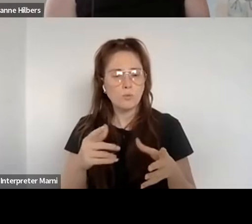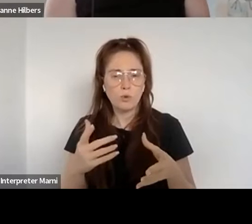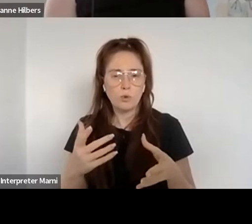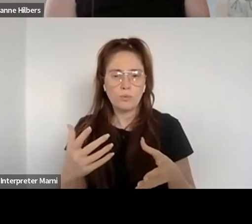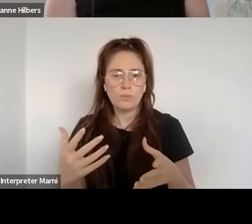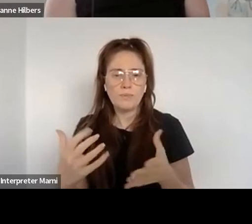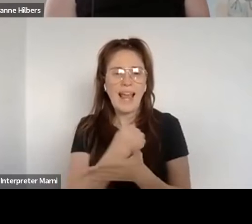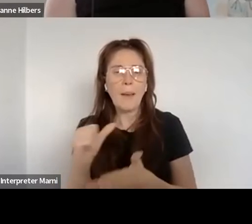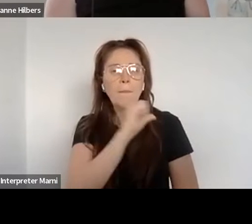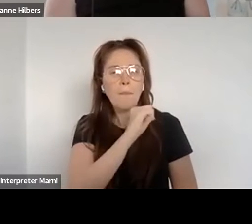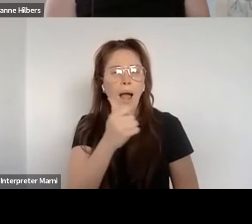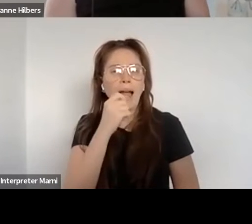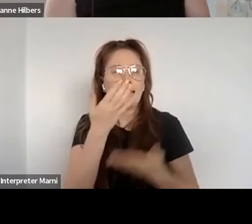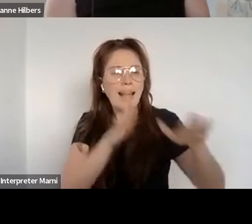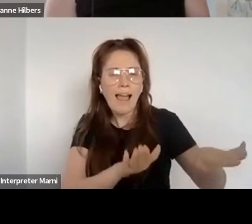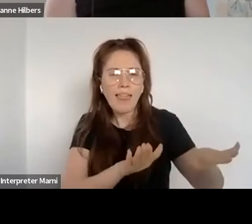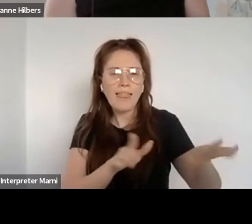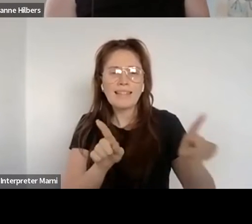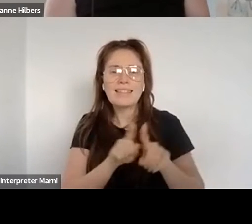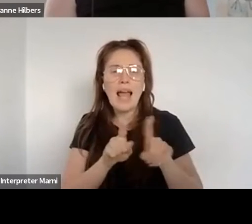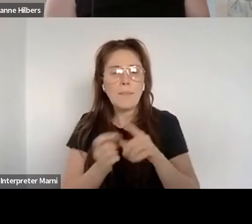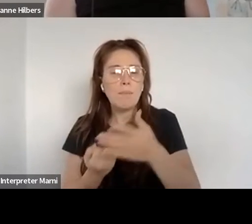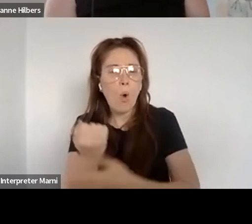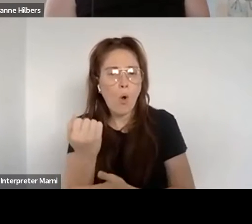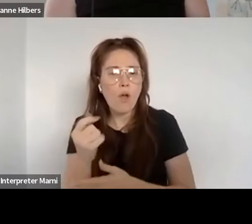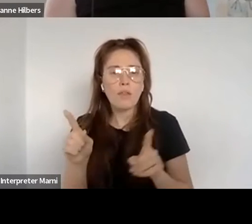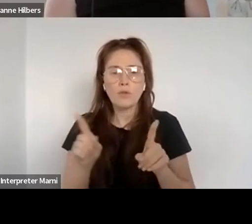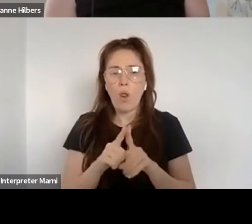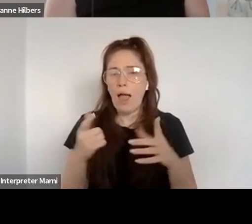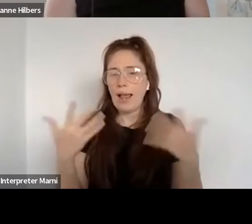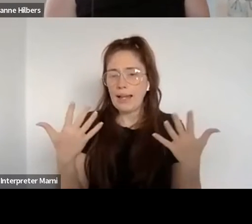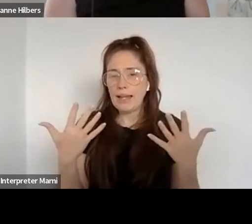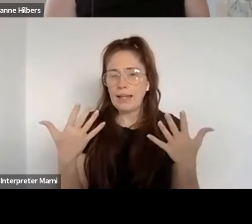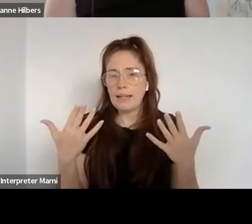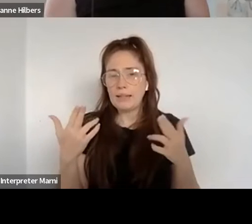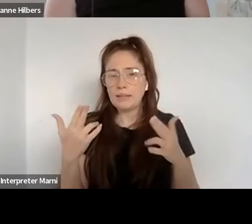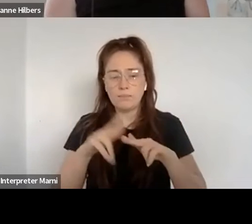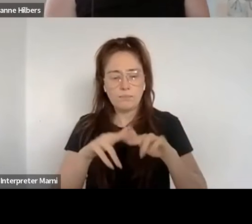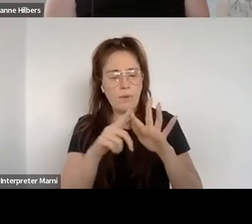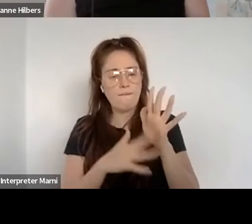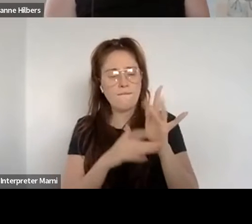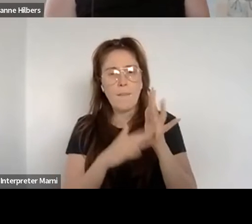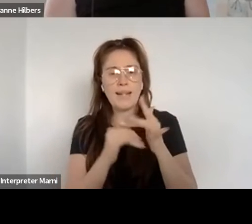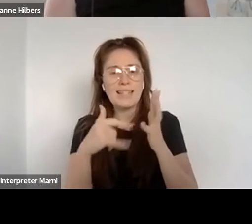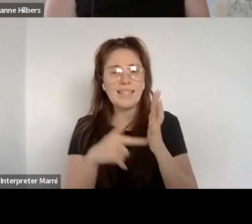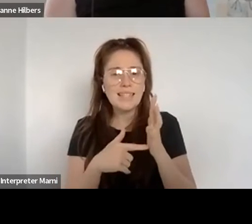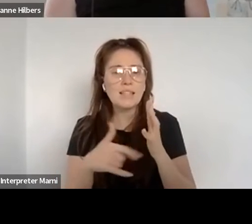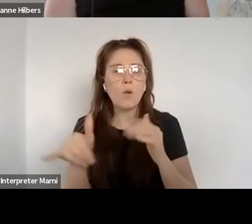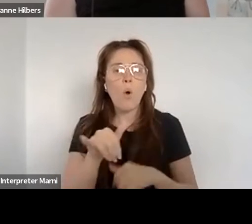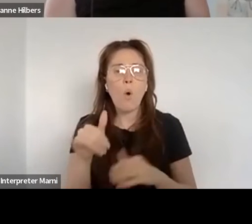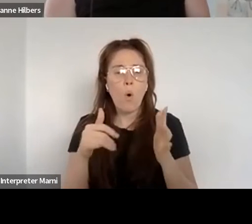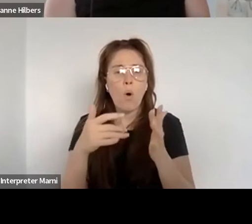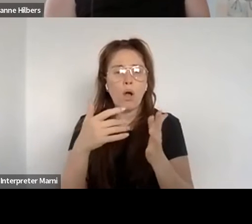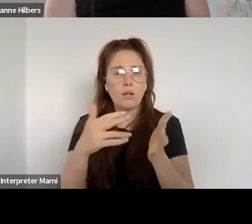you know, lots of feminists, lots of midwives, lots of people like that who just were thinking, we don't want to give our